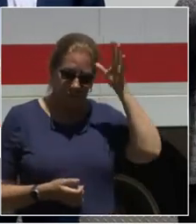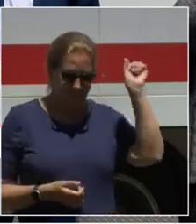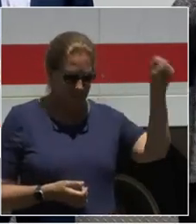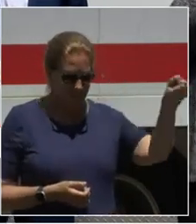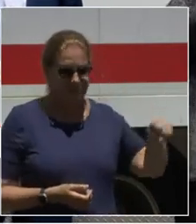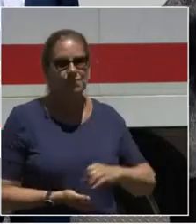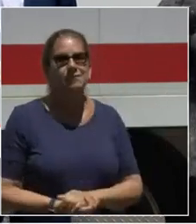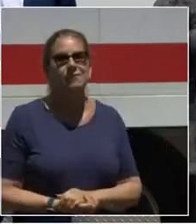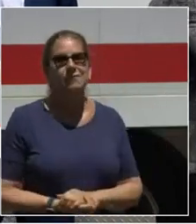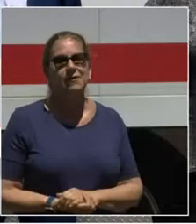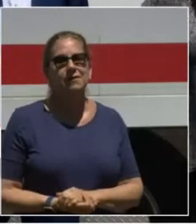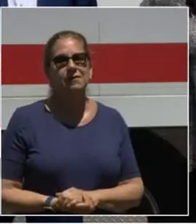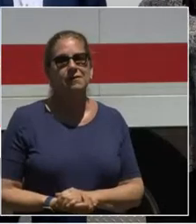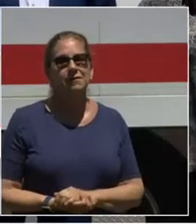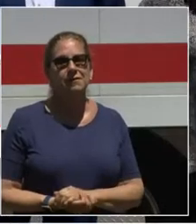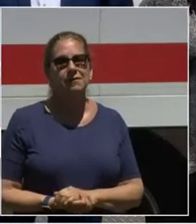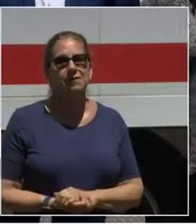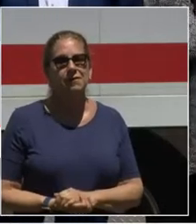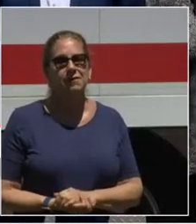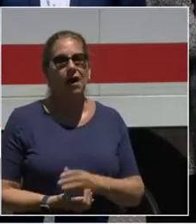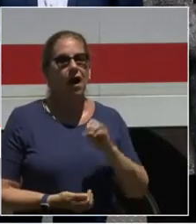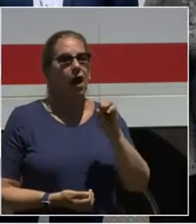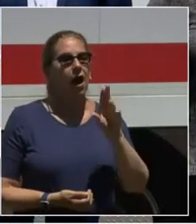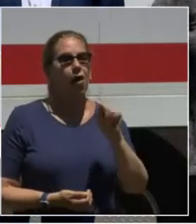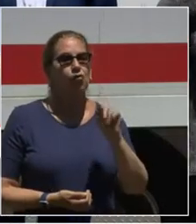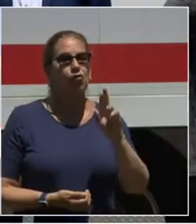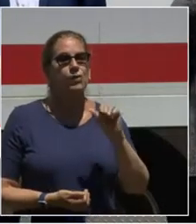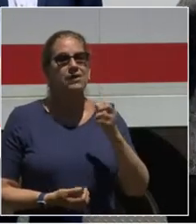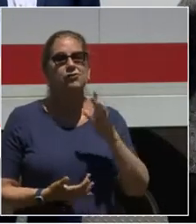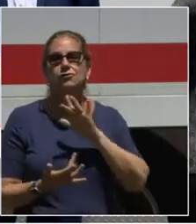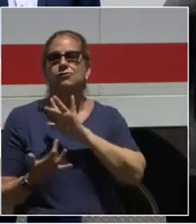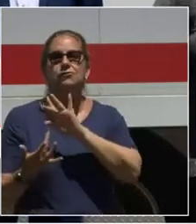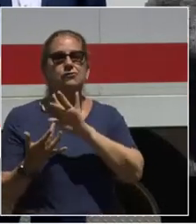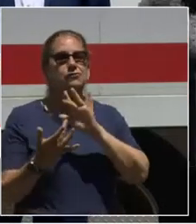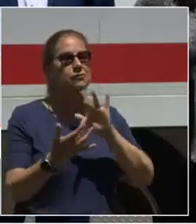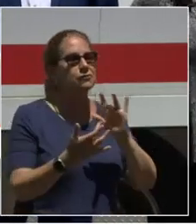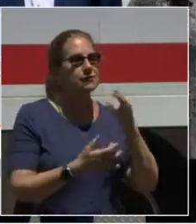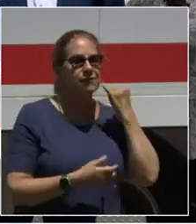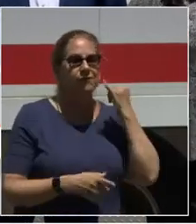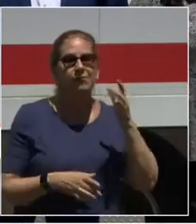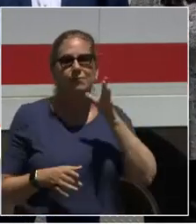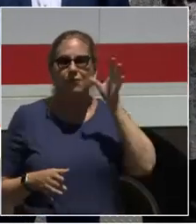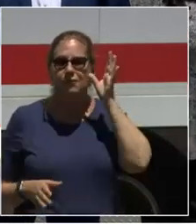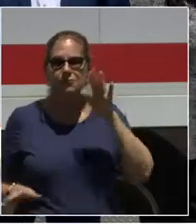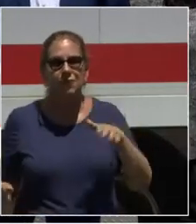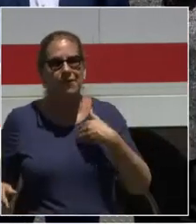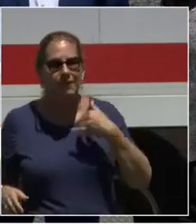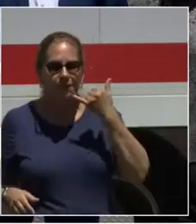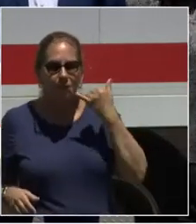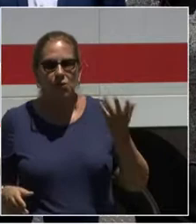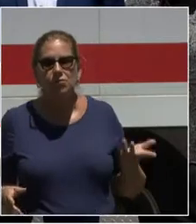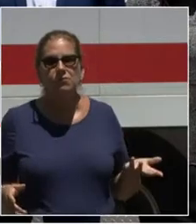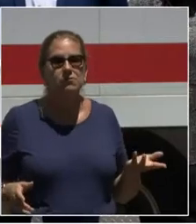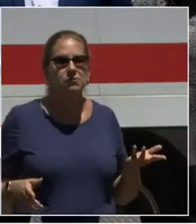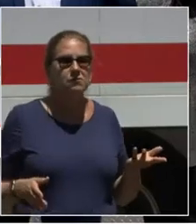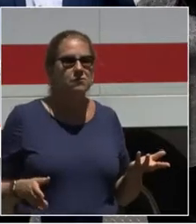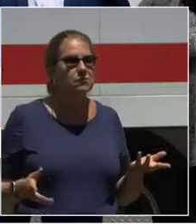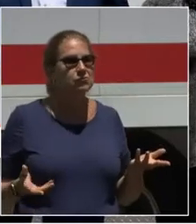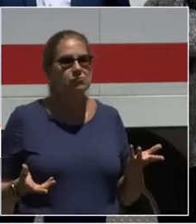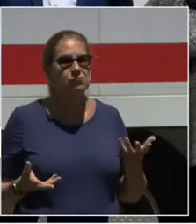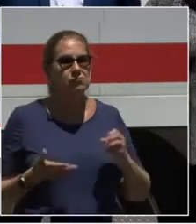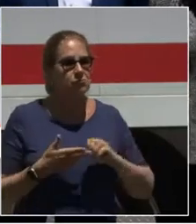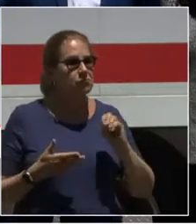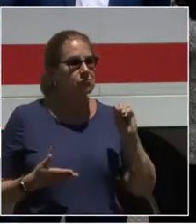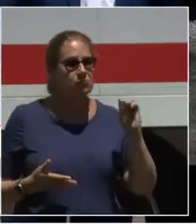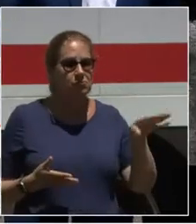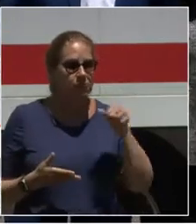are we looking at, for people who may not have phones and for those who are skeptical about vaccinations? Sure. Let me ask Chancellor Farabee to